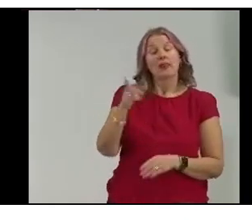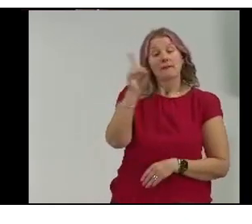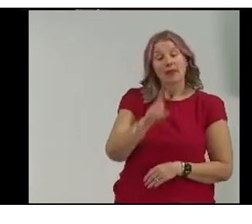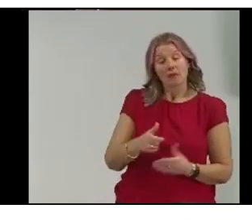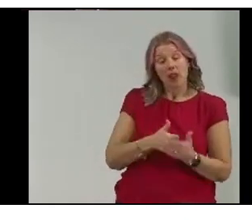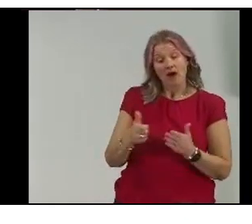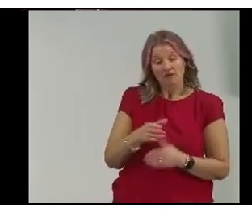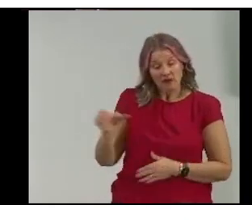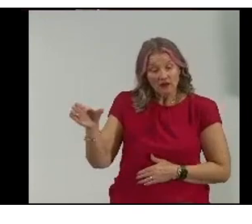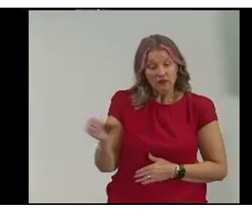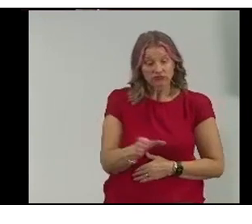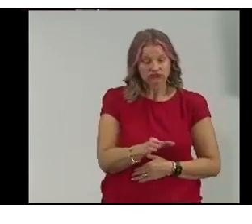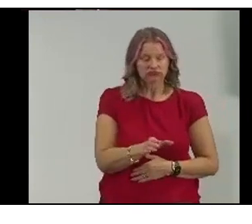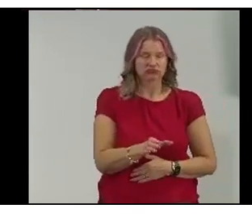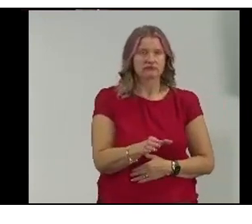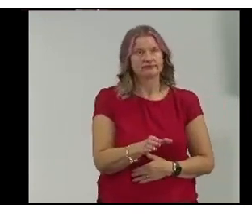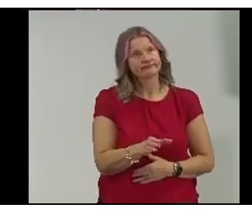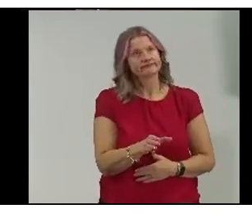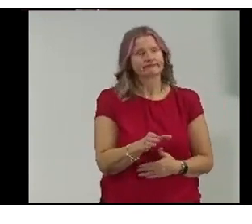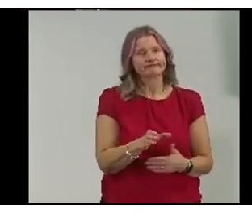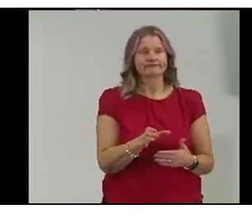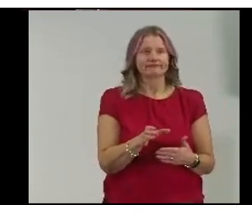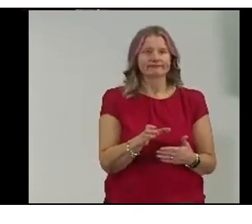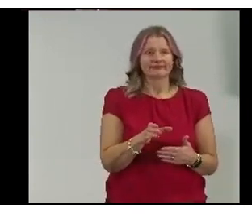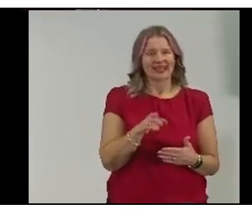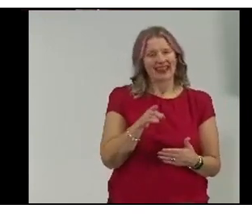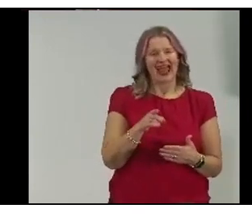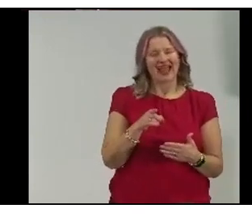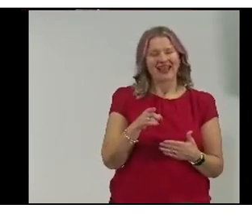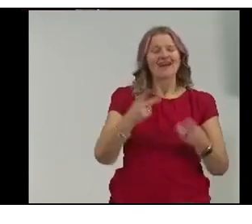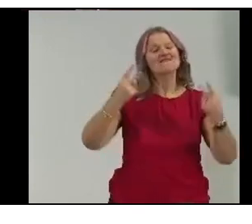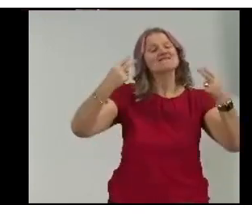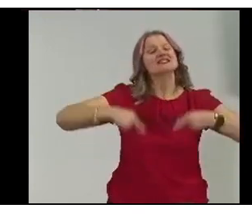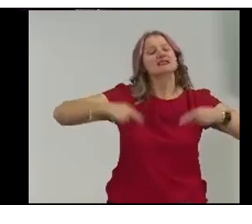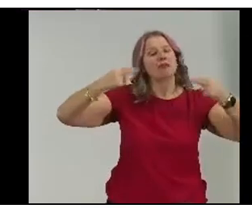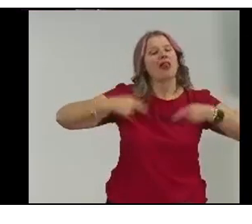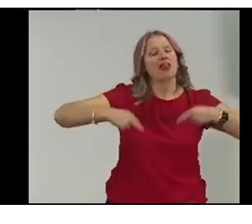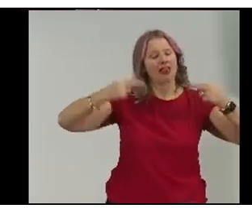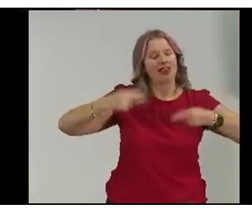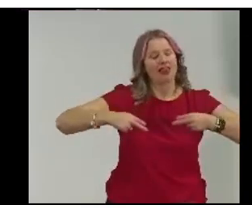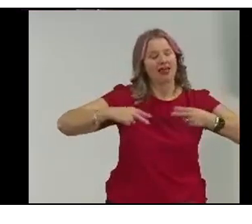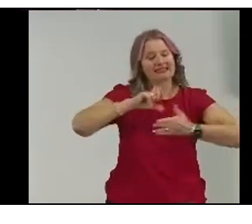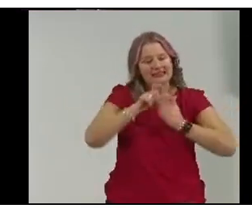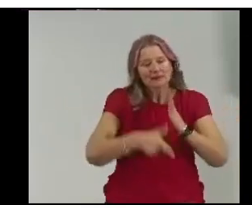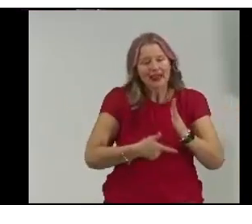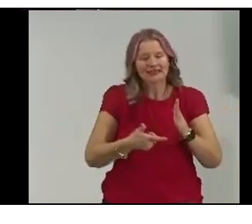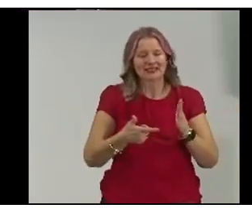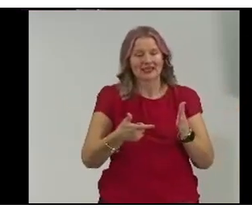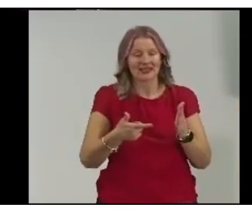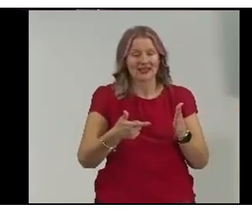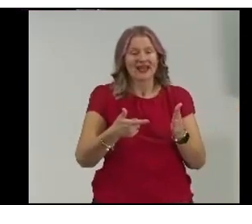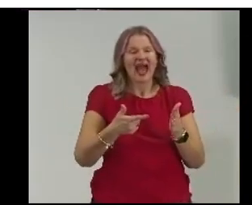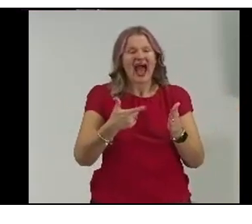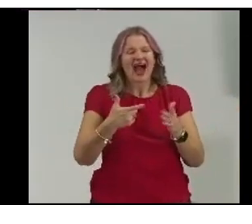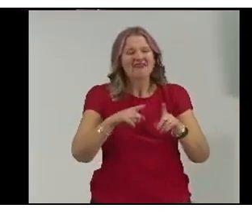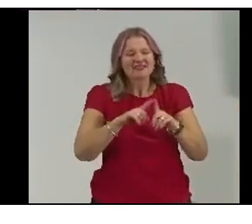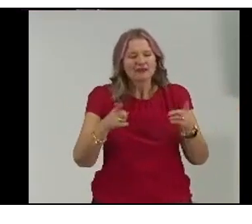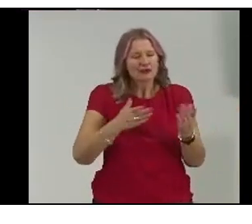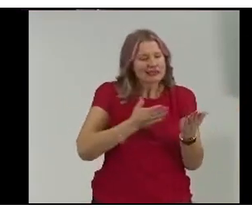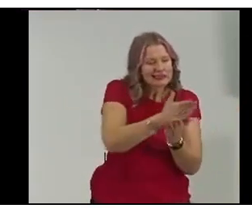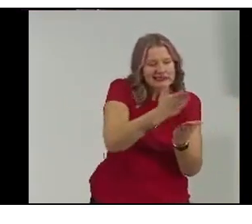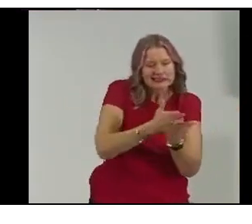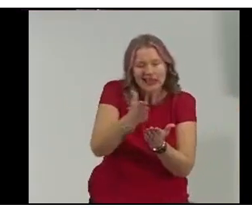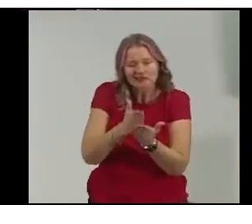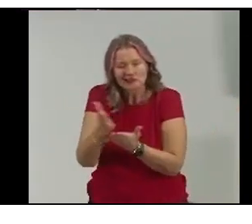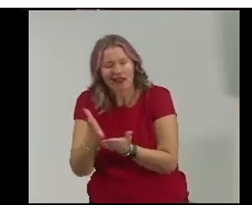are, like a visible disability. So not many, there's an intersection of, disability